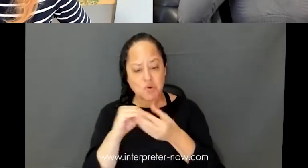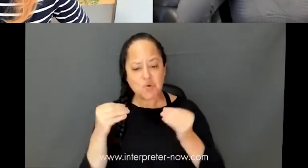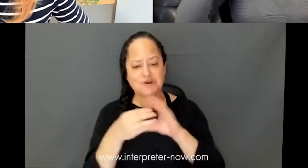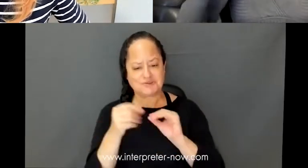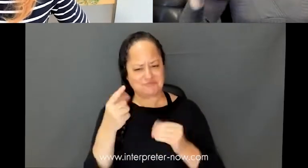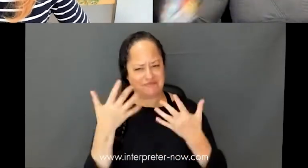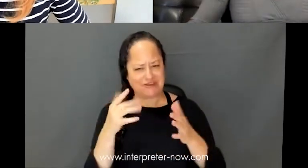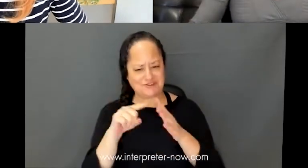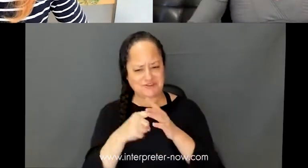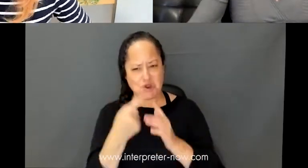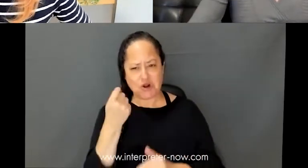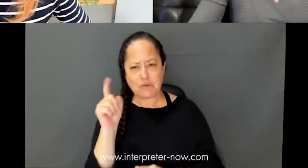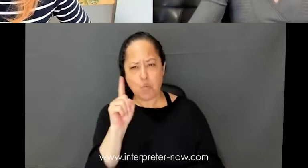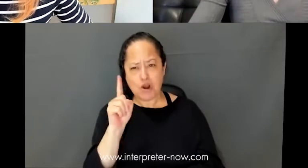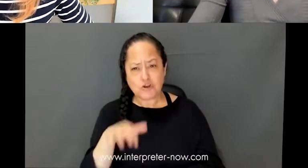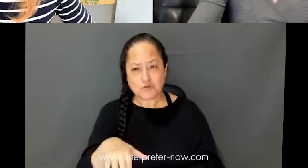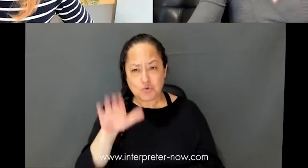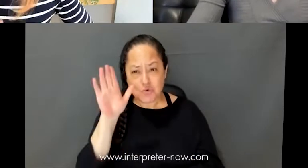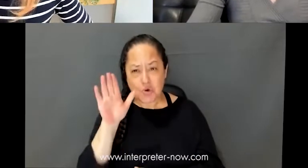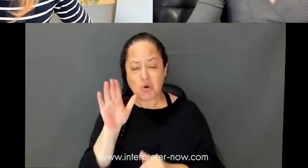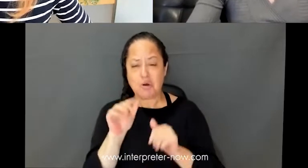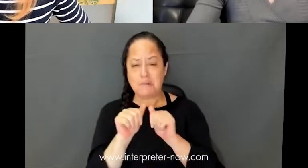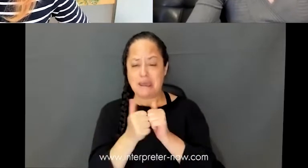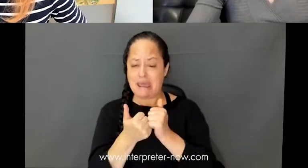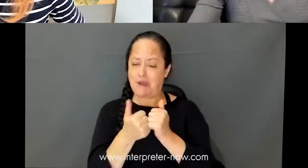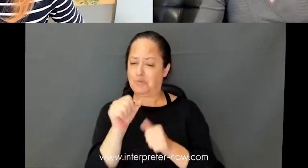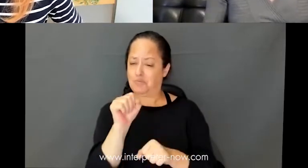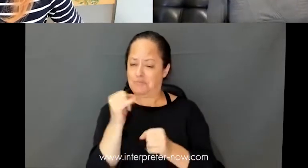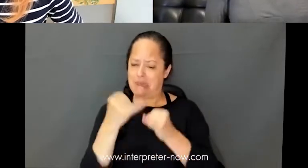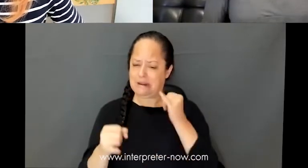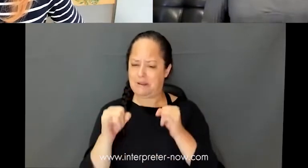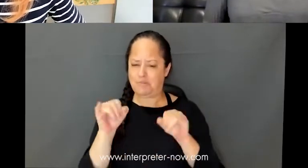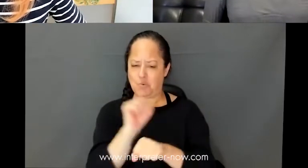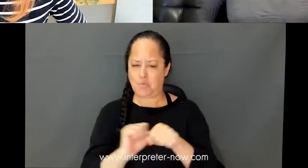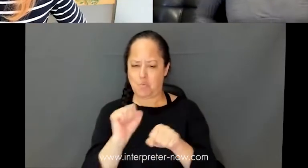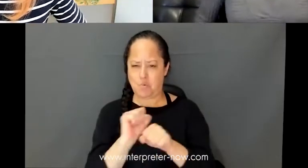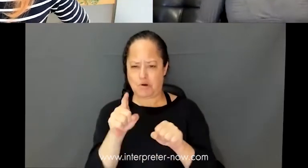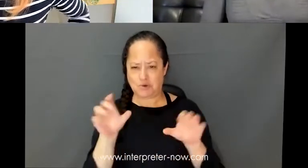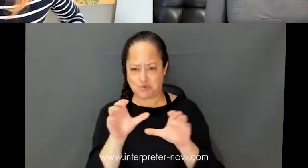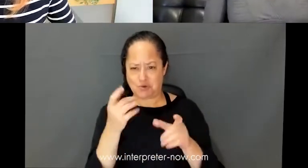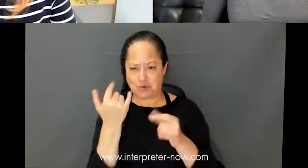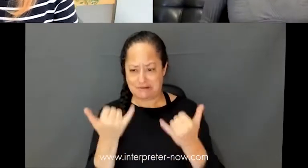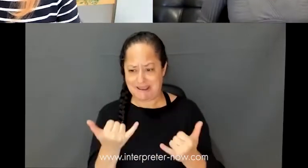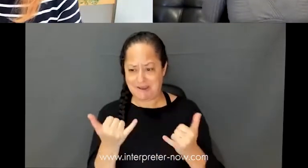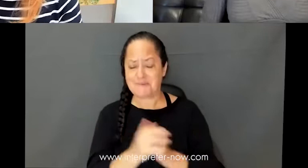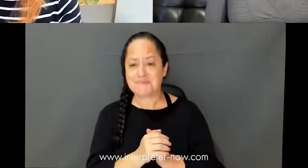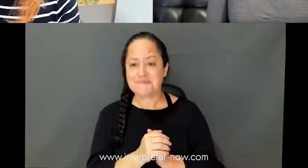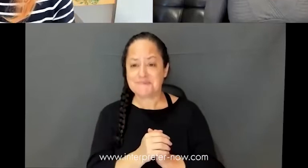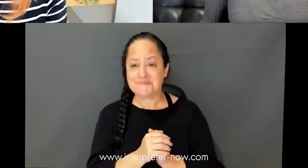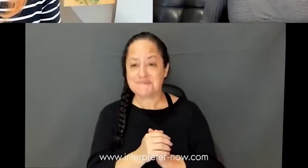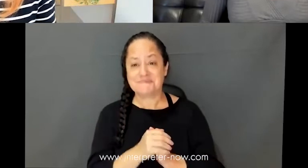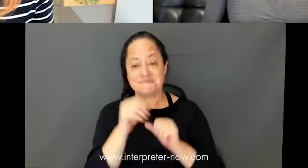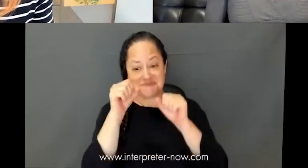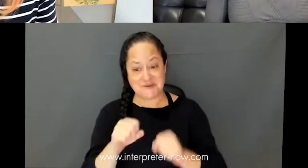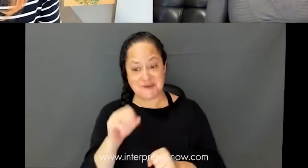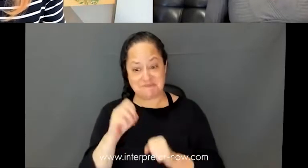bit. Where did you grow up and how did you end up doing the work that you do now? Oh my goodness. Well, this could be a long